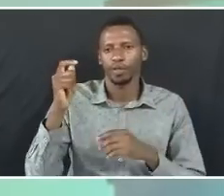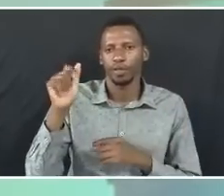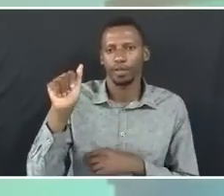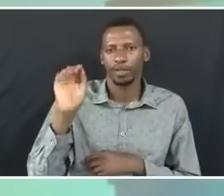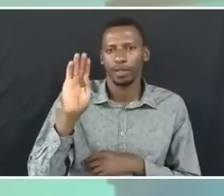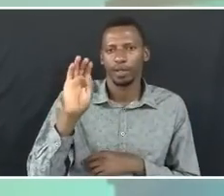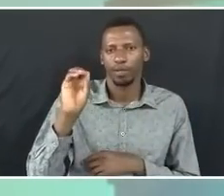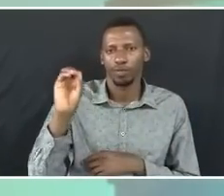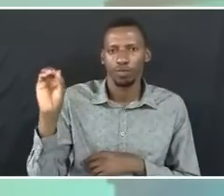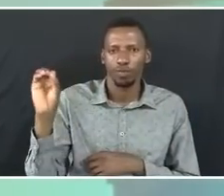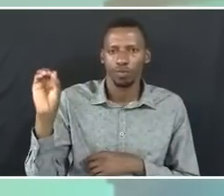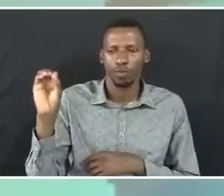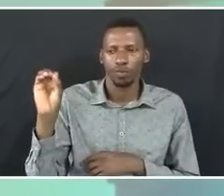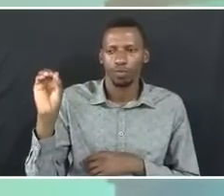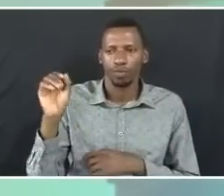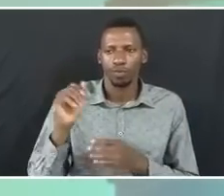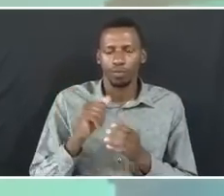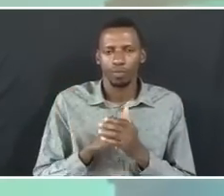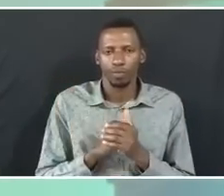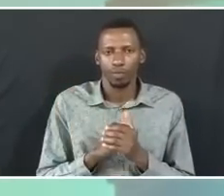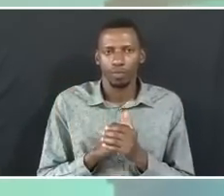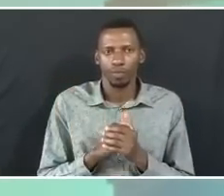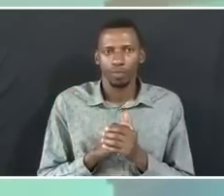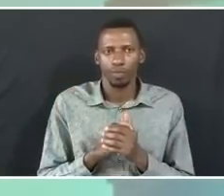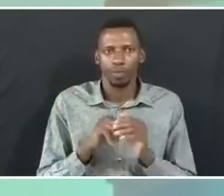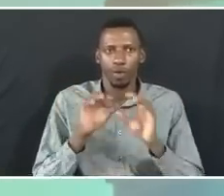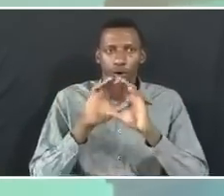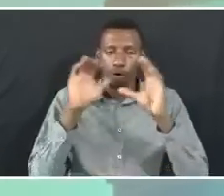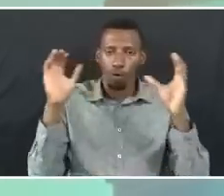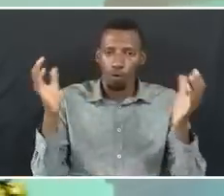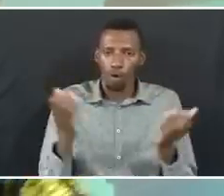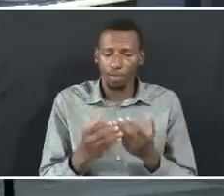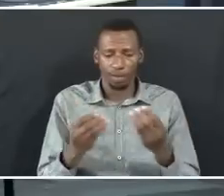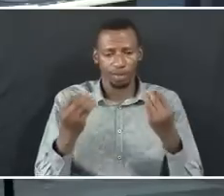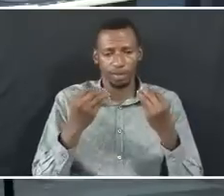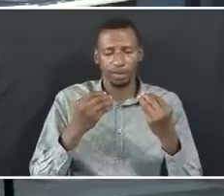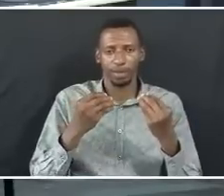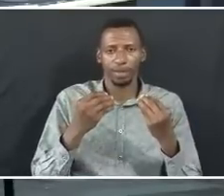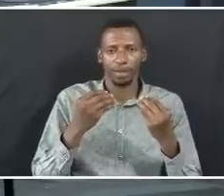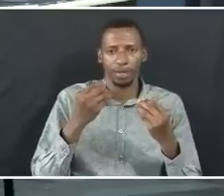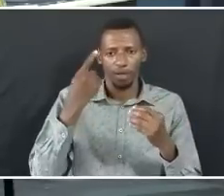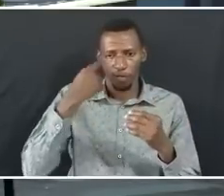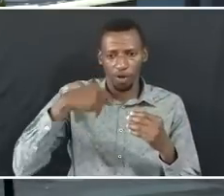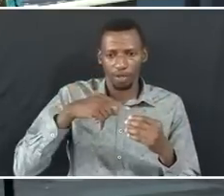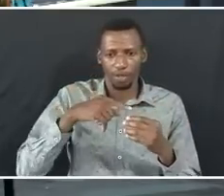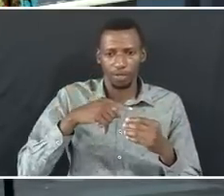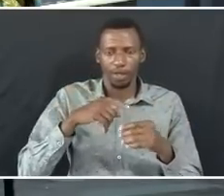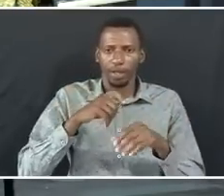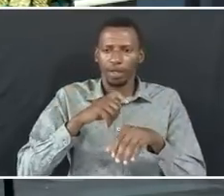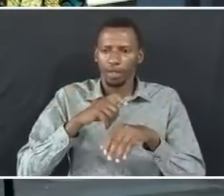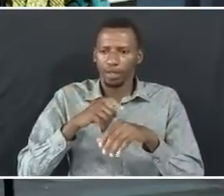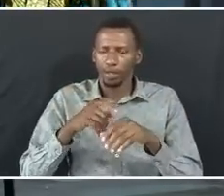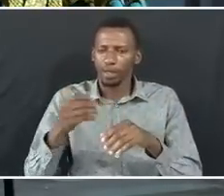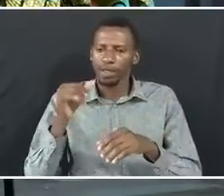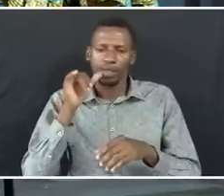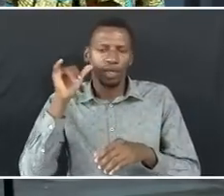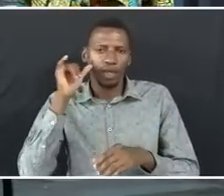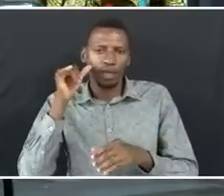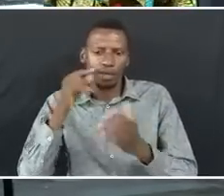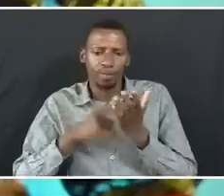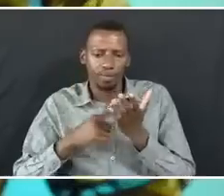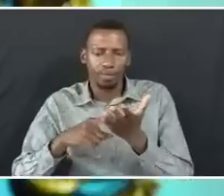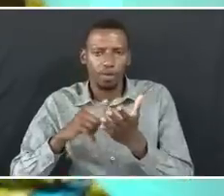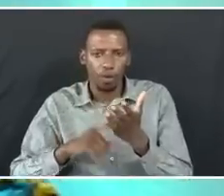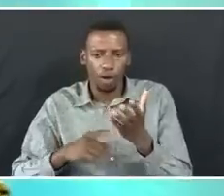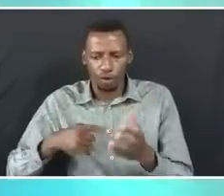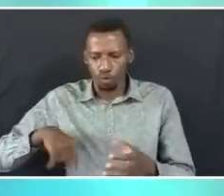And the world is teaching it as it knows it. Yesterday we discussed about us living in Canaan, but insisting on